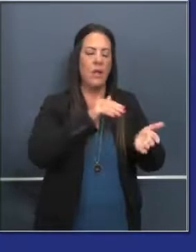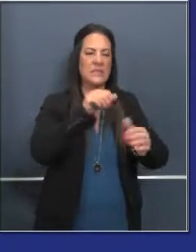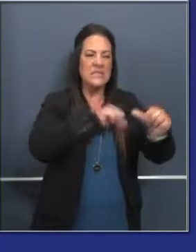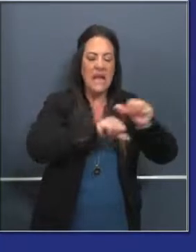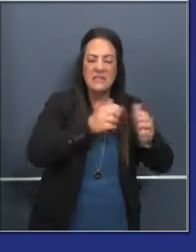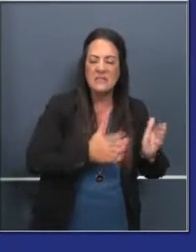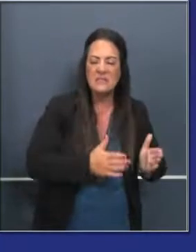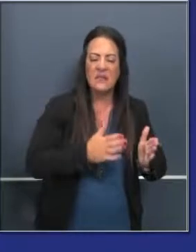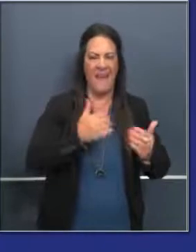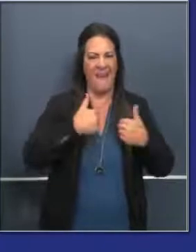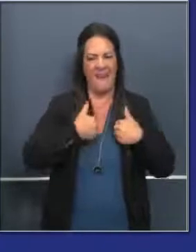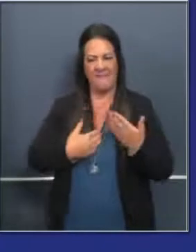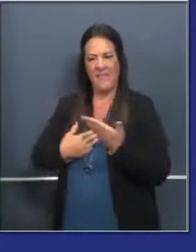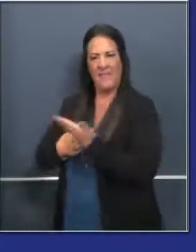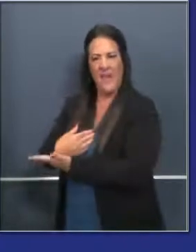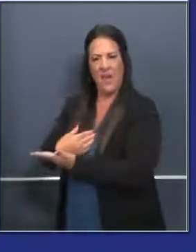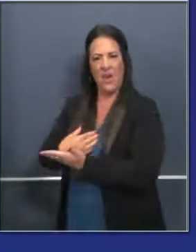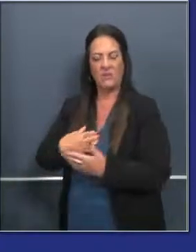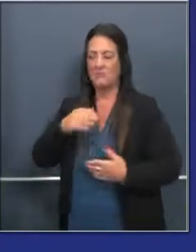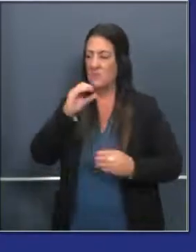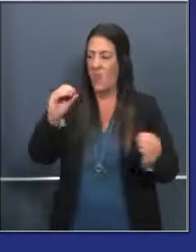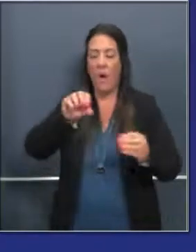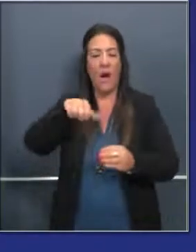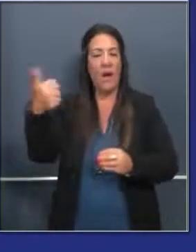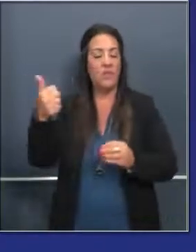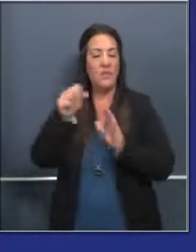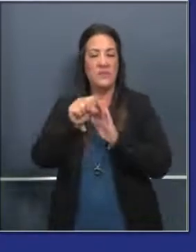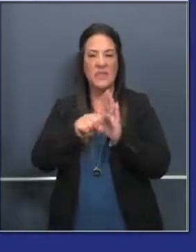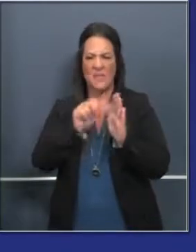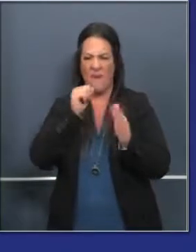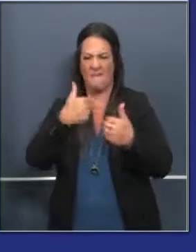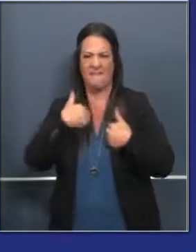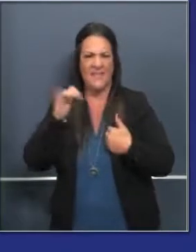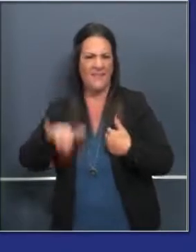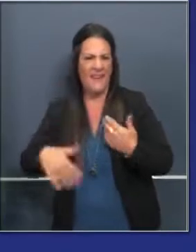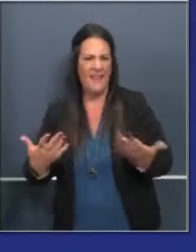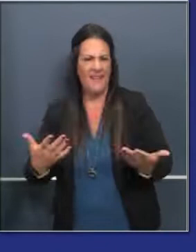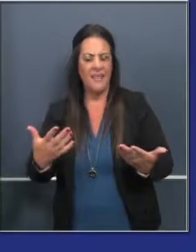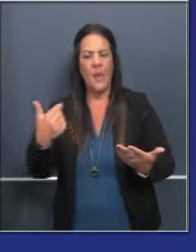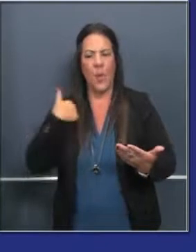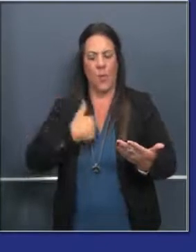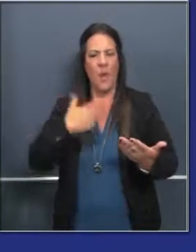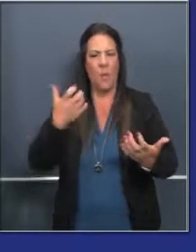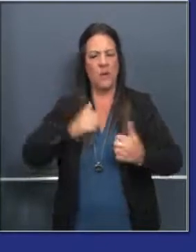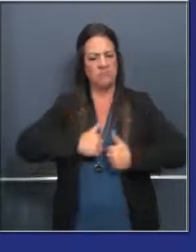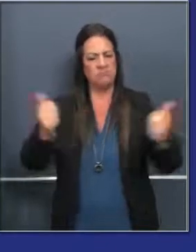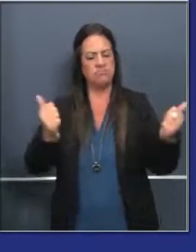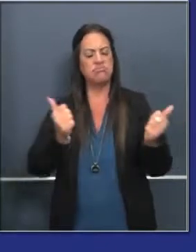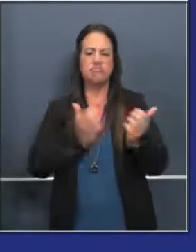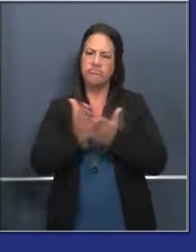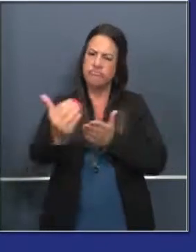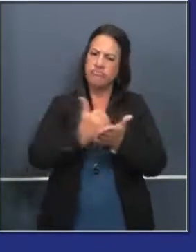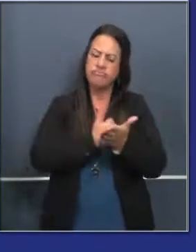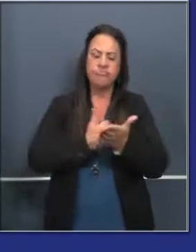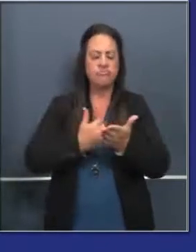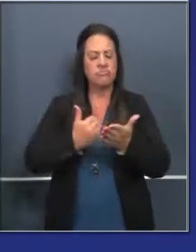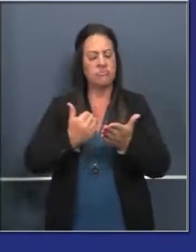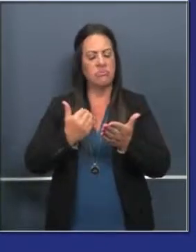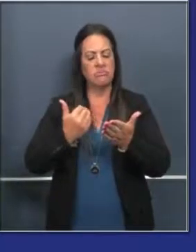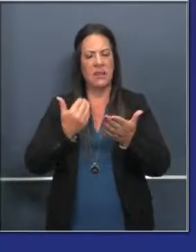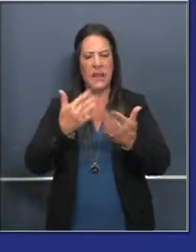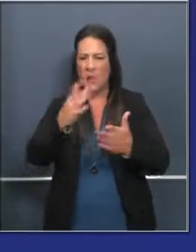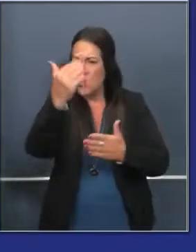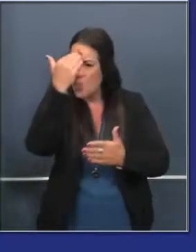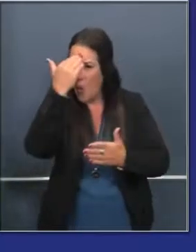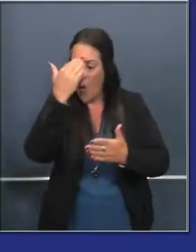United States. This is a deep dive for transparency and openness. This is a new resource that